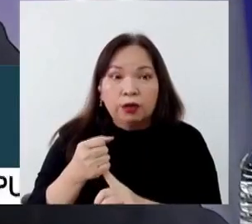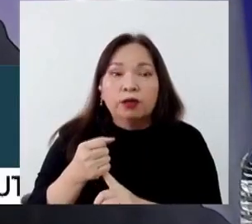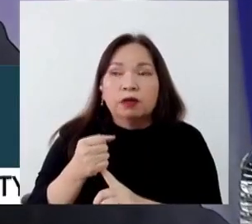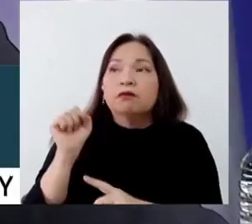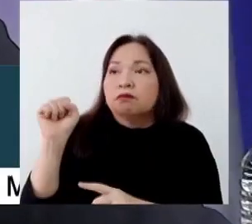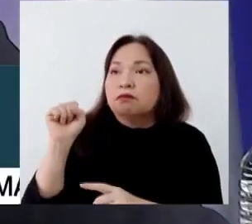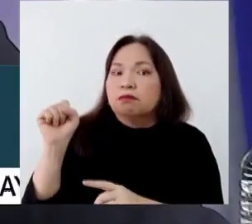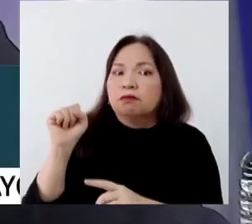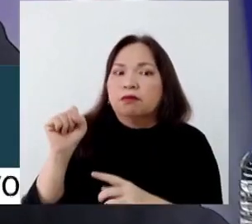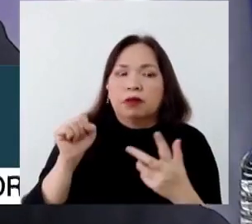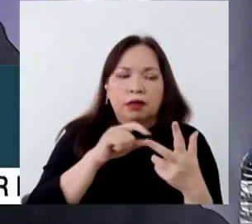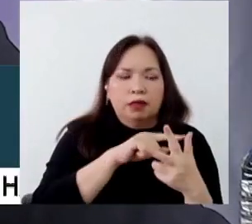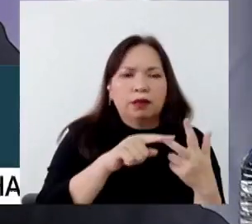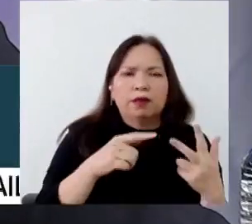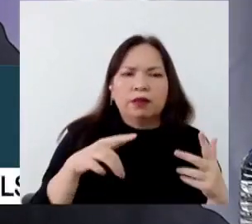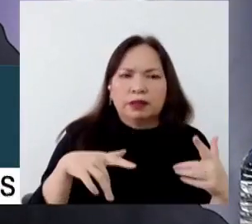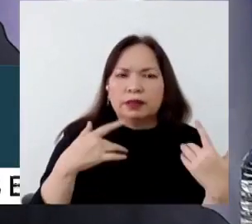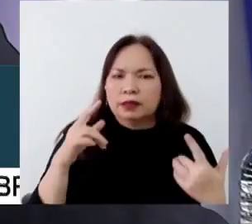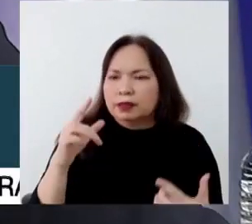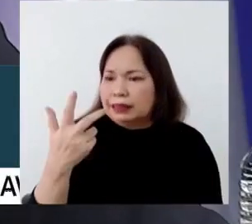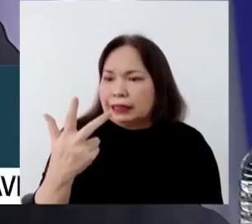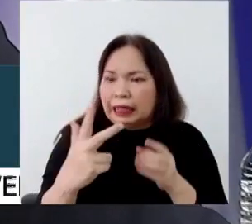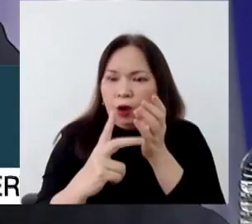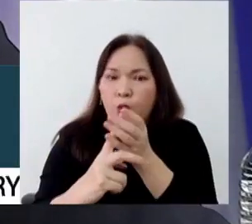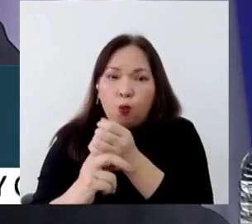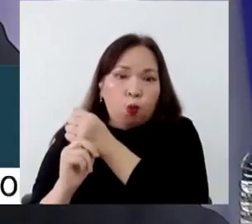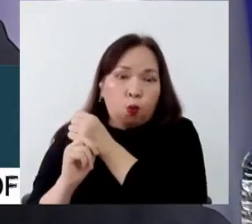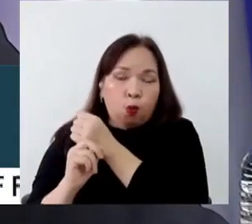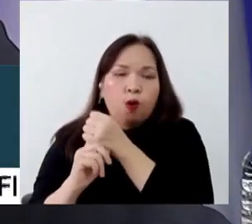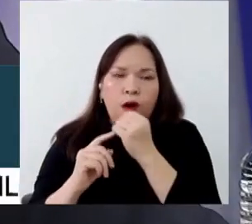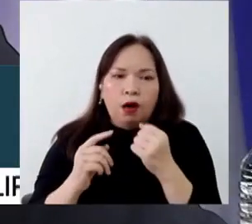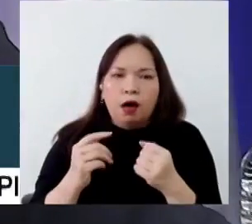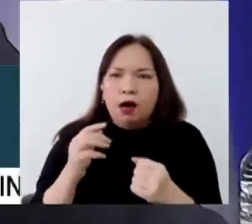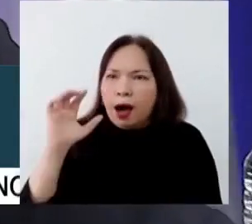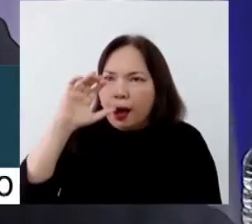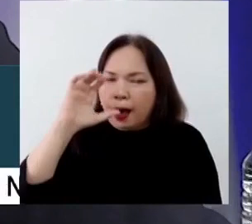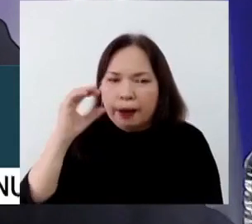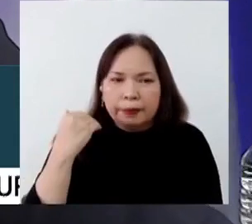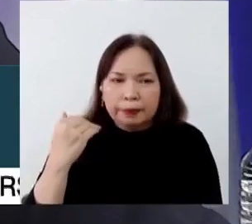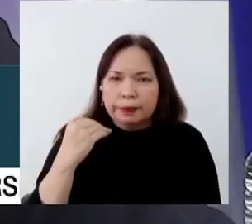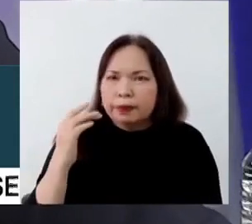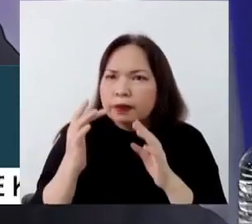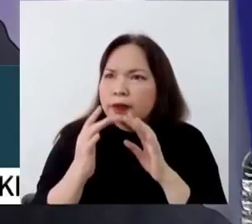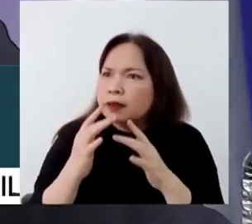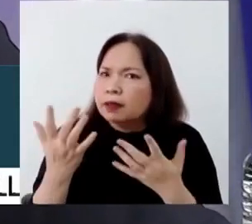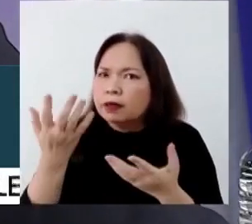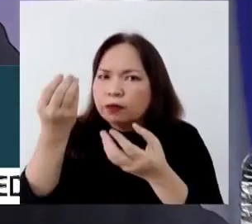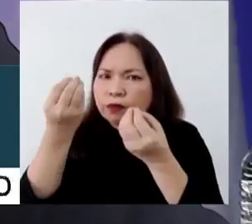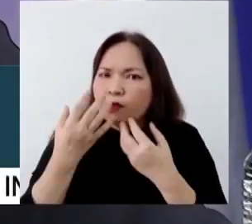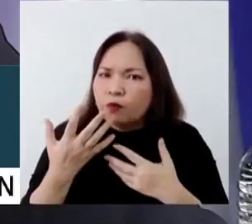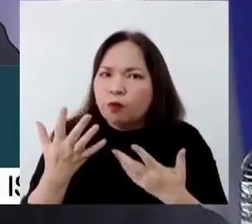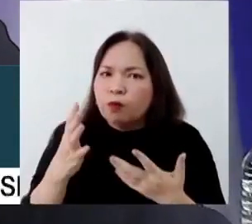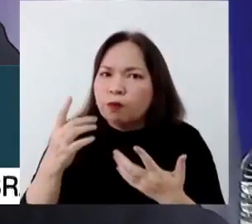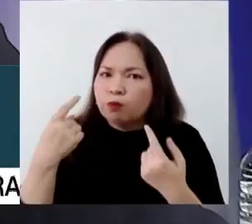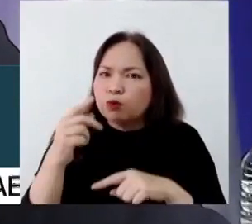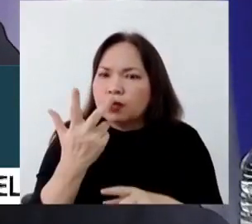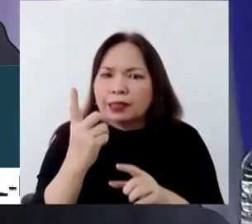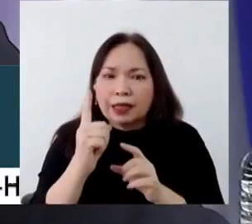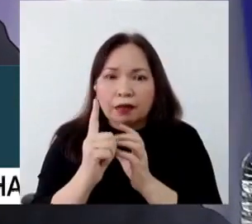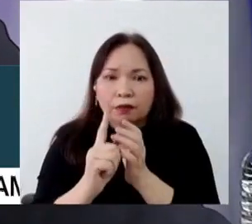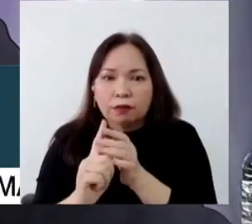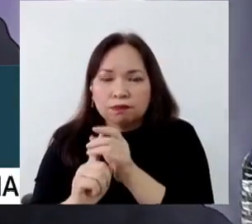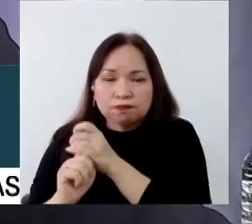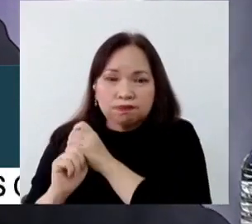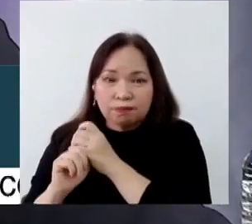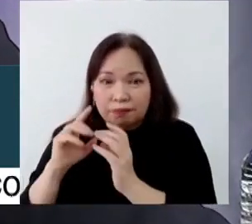tatlong casualties, nasa missing po. So nasa missing po, until now wala pa po tayong information kung nasaan po. Wala pa.